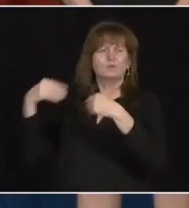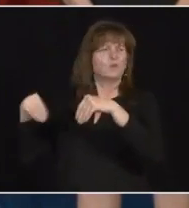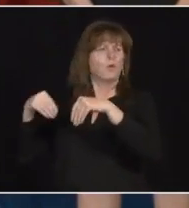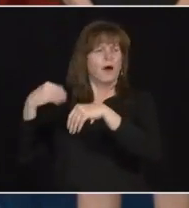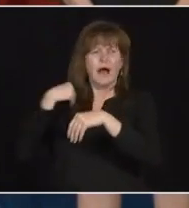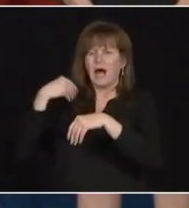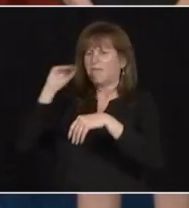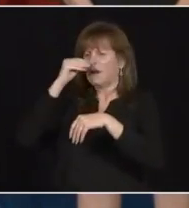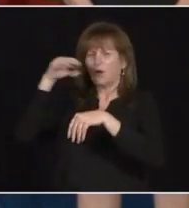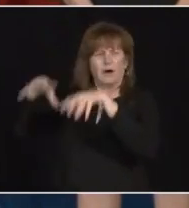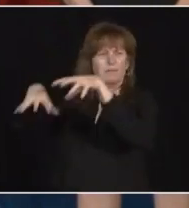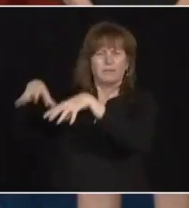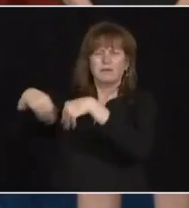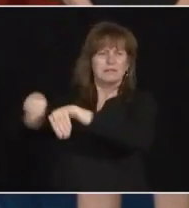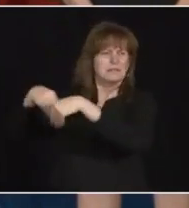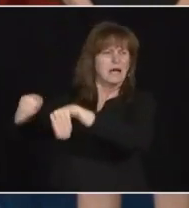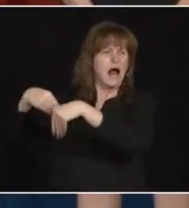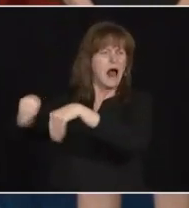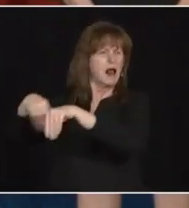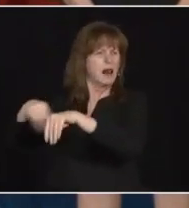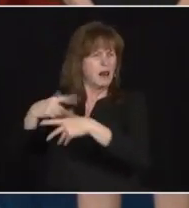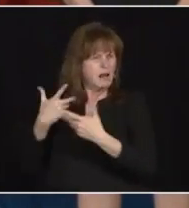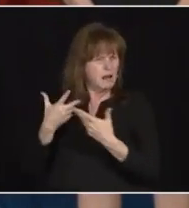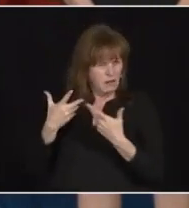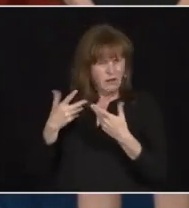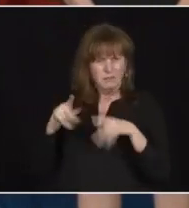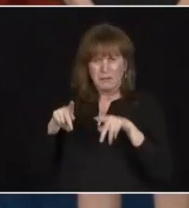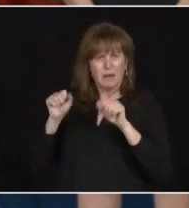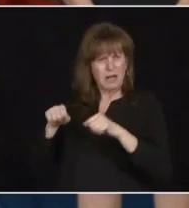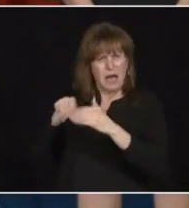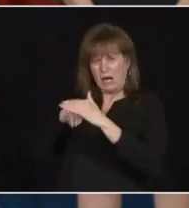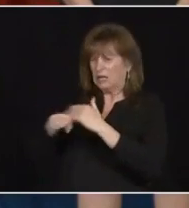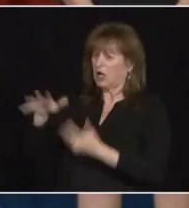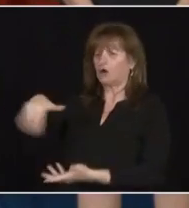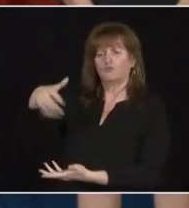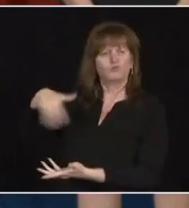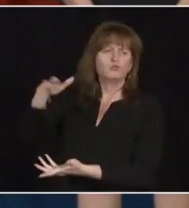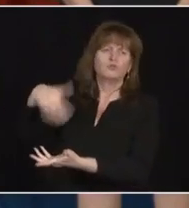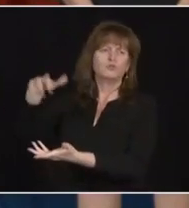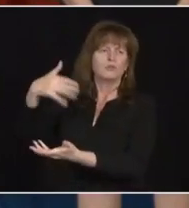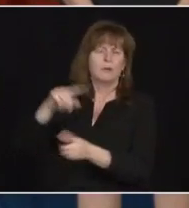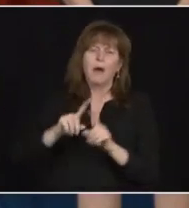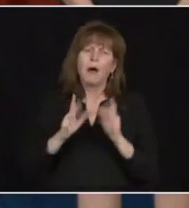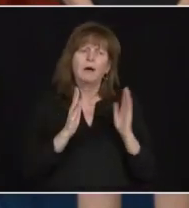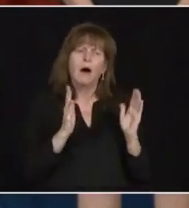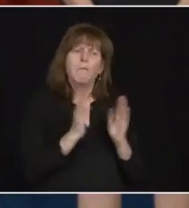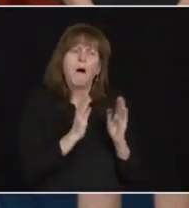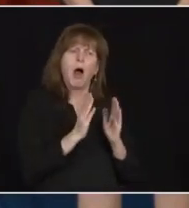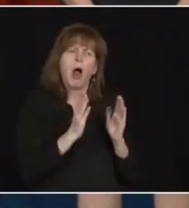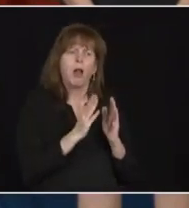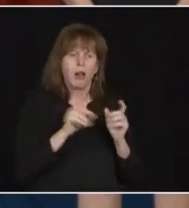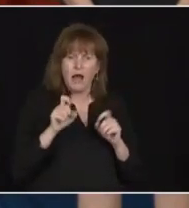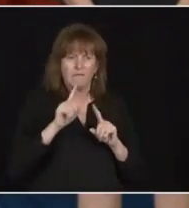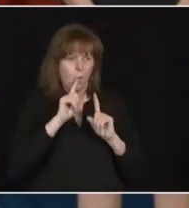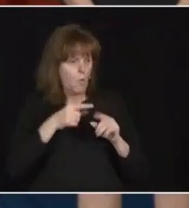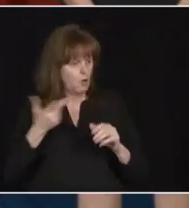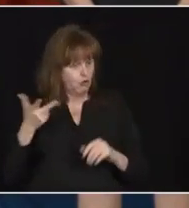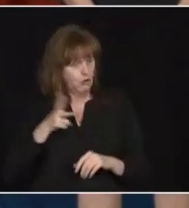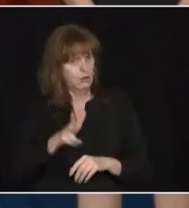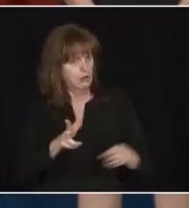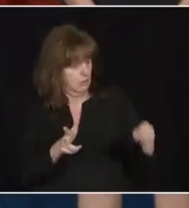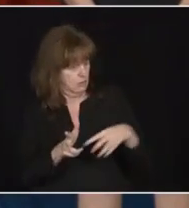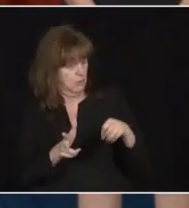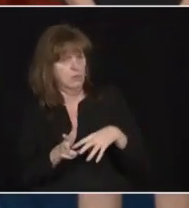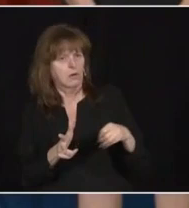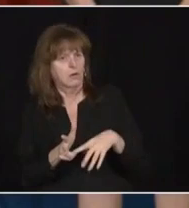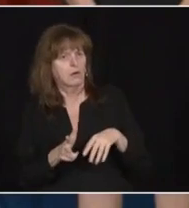in those garden centers, they can go in and pick out their own plants, but it's only curbside and delivery at garden centers that are standalone. Yeah.